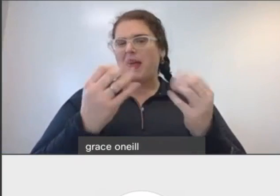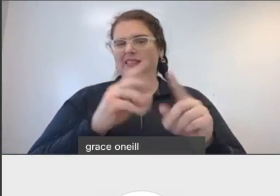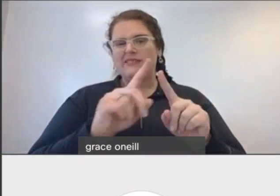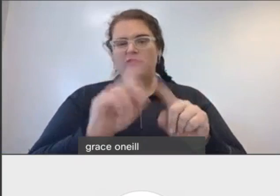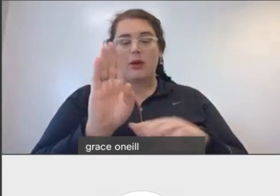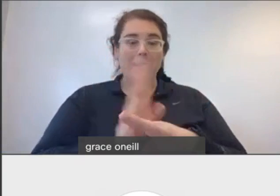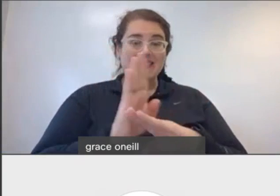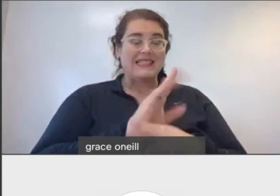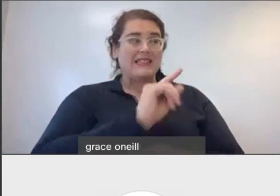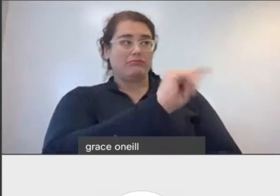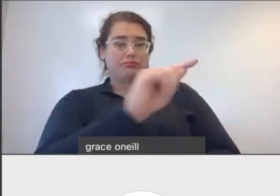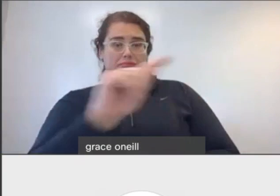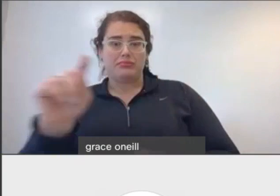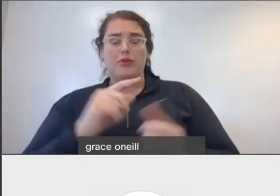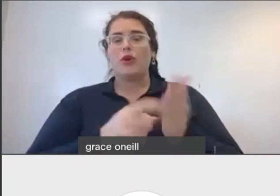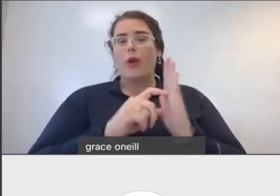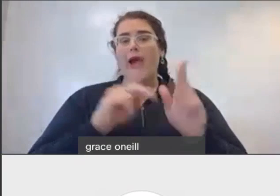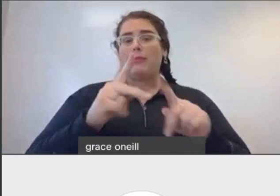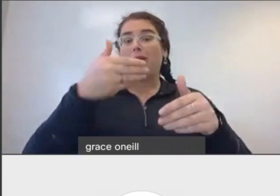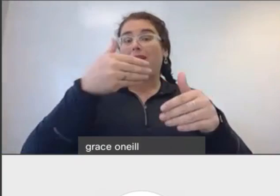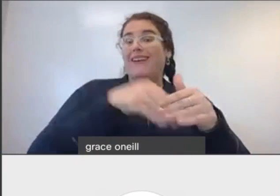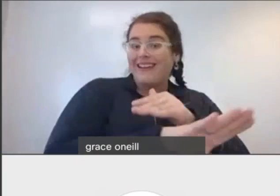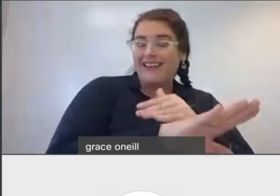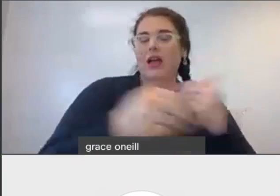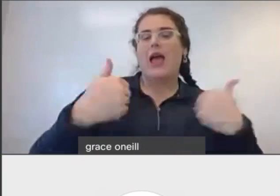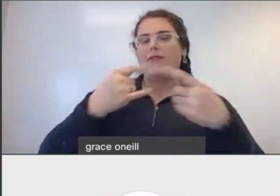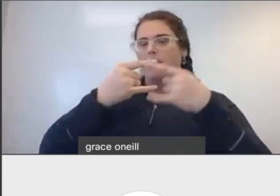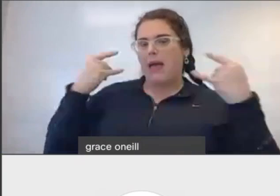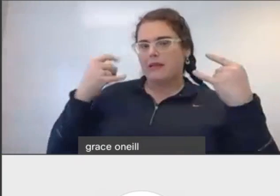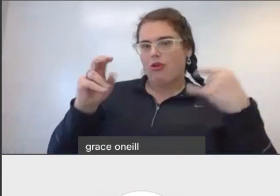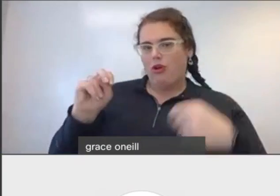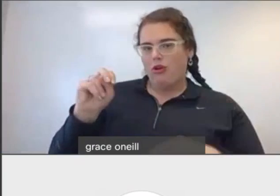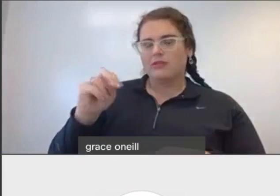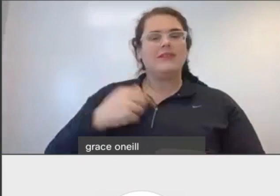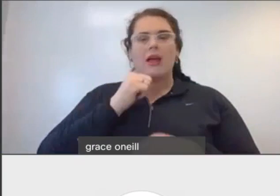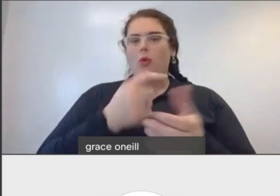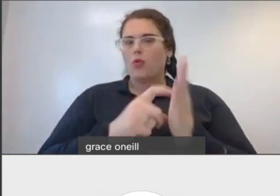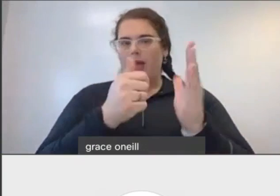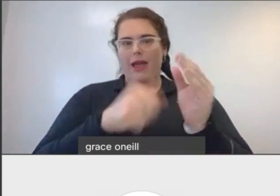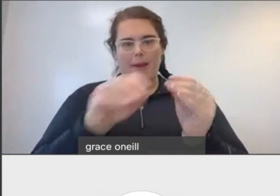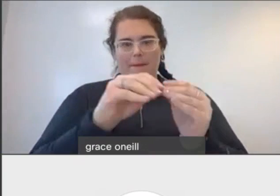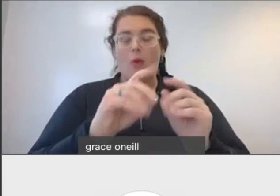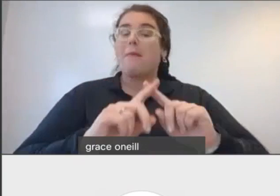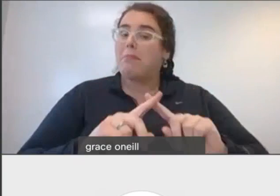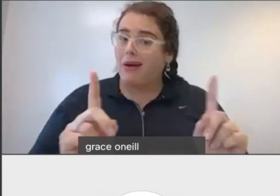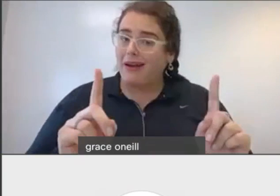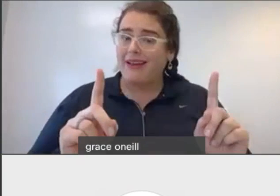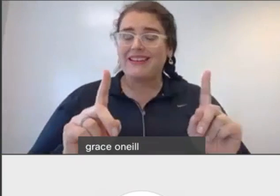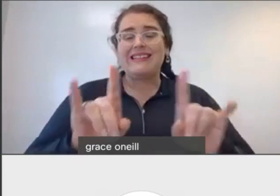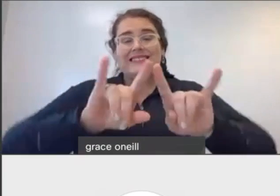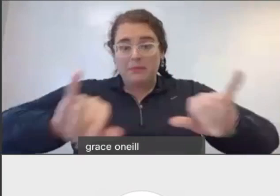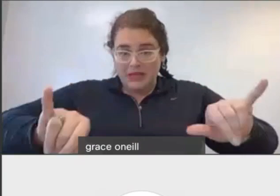businesses require people to wear a mask when they come in, keeping in mind, that you should pay attention